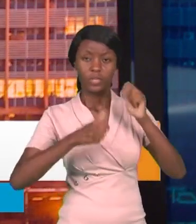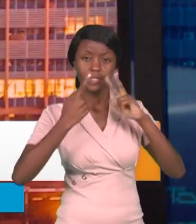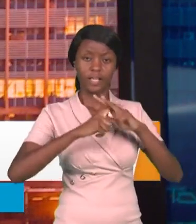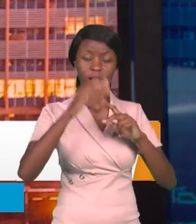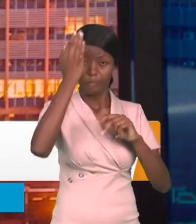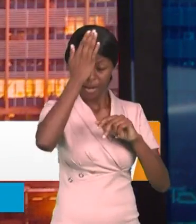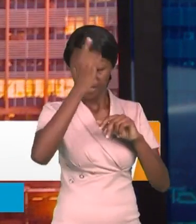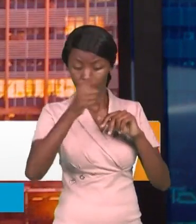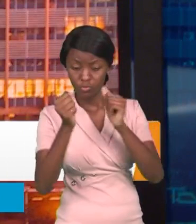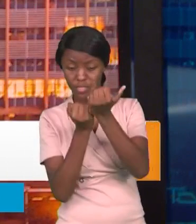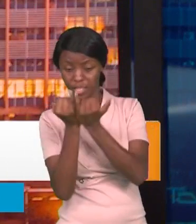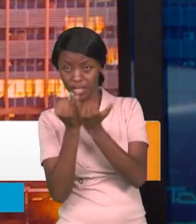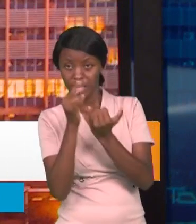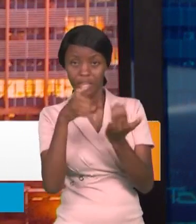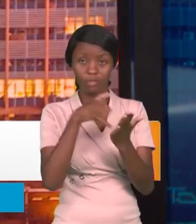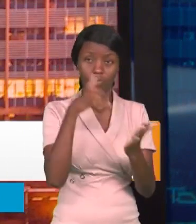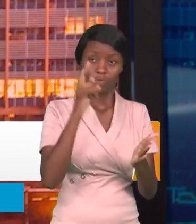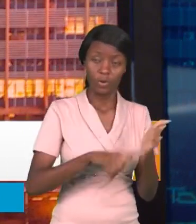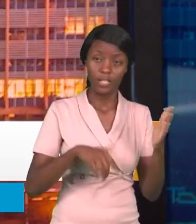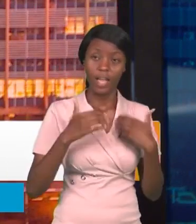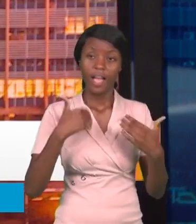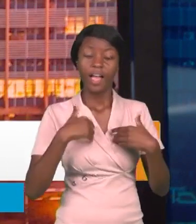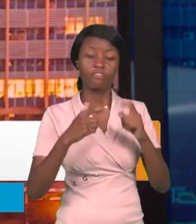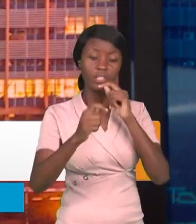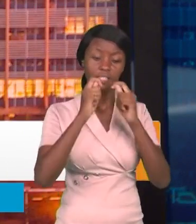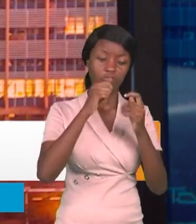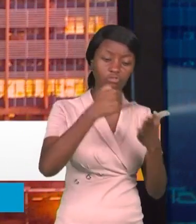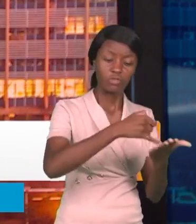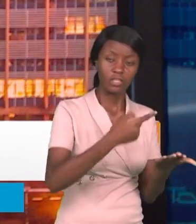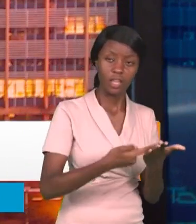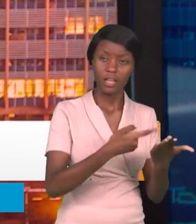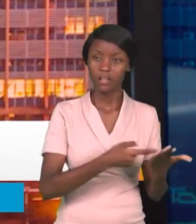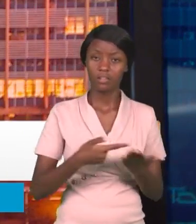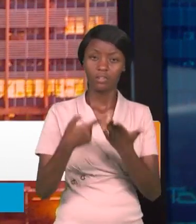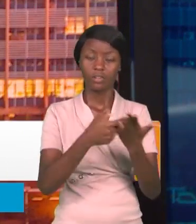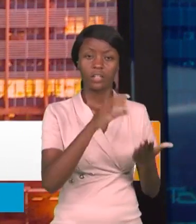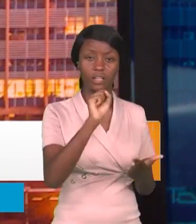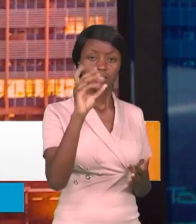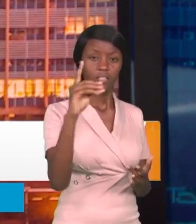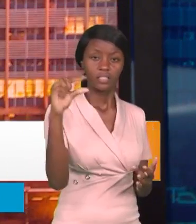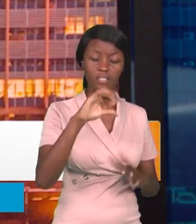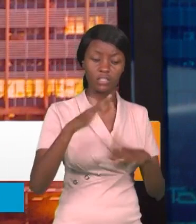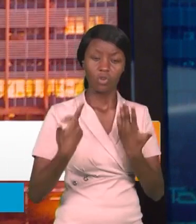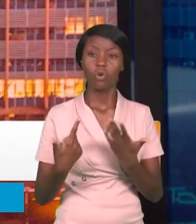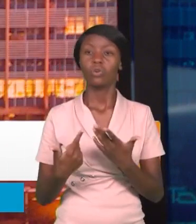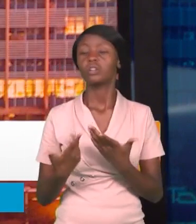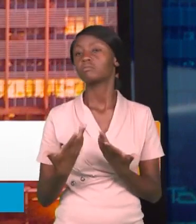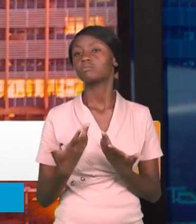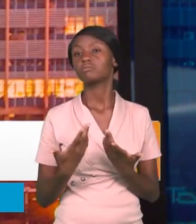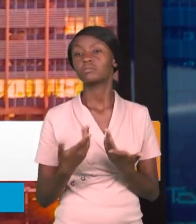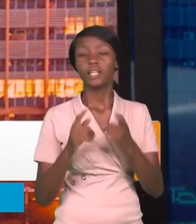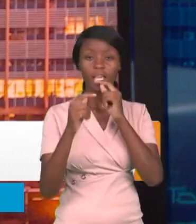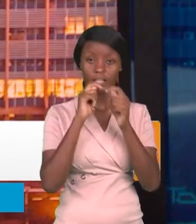Saturday. And it involves, we're going to be having dialogues. They are called SDG dialogues or debates.